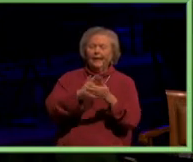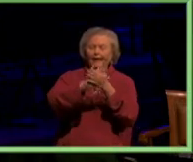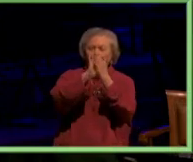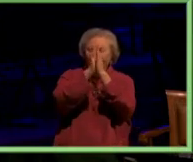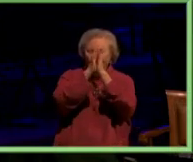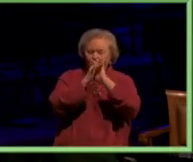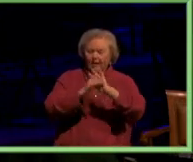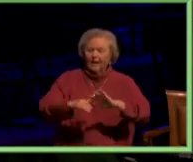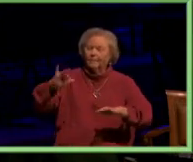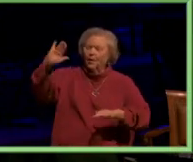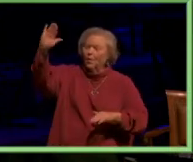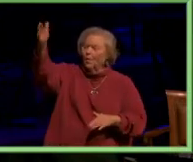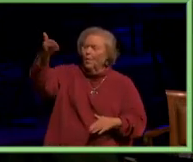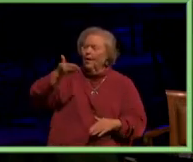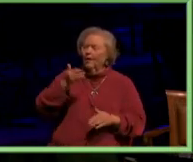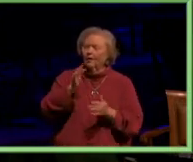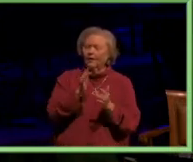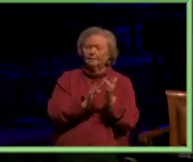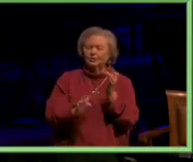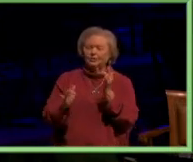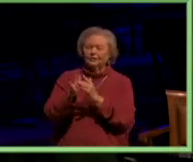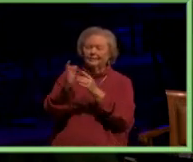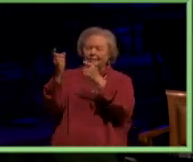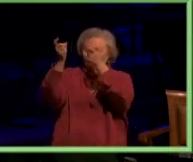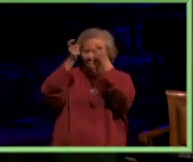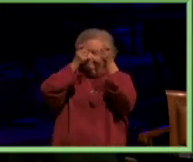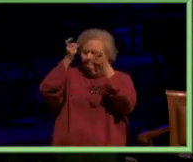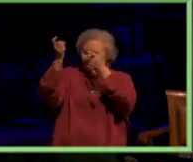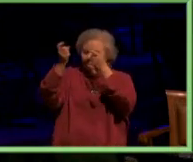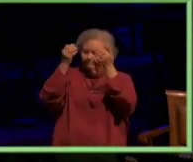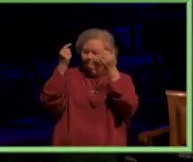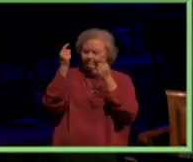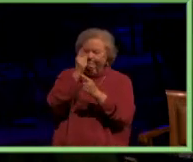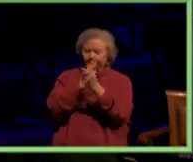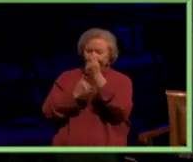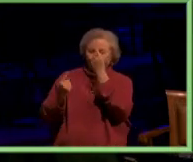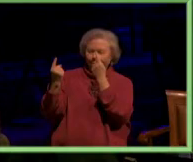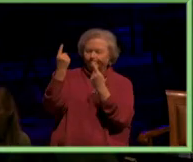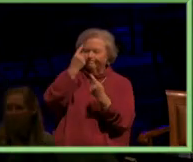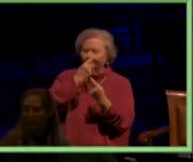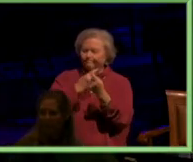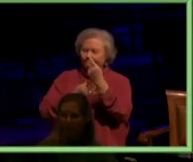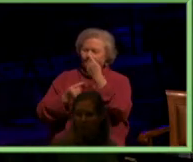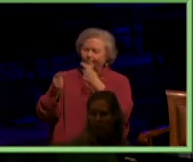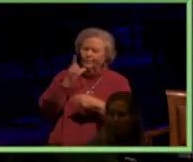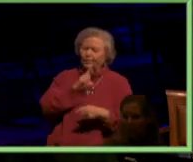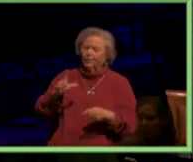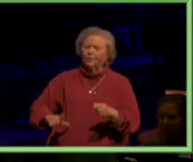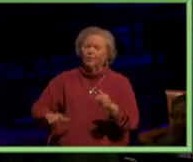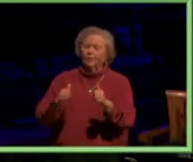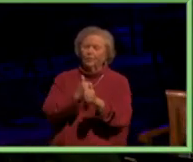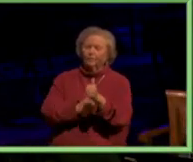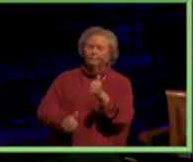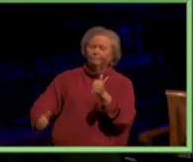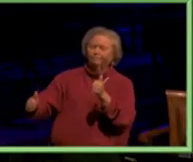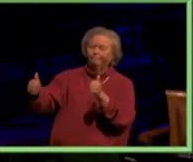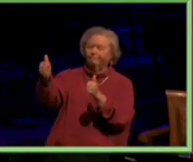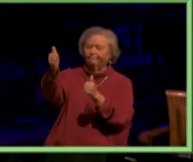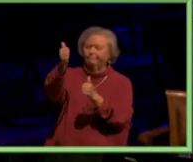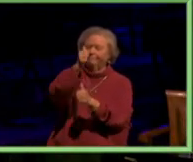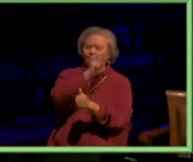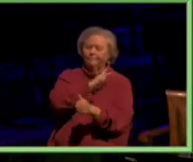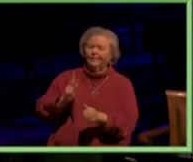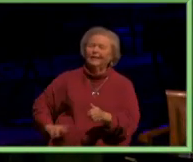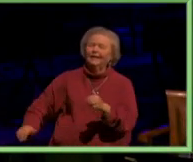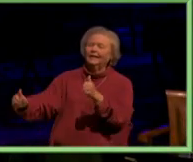we may welcome Jesus to rule our thoughts and to claim our love as Lord of lords and King of kings,